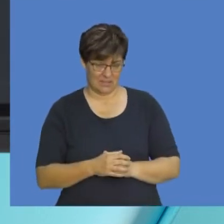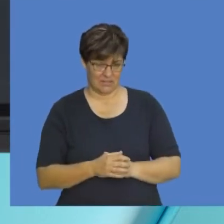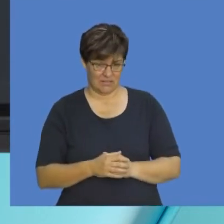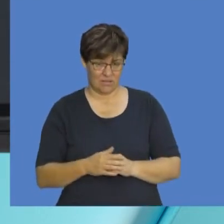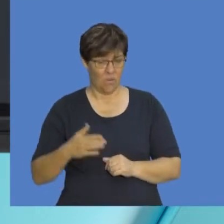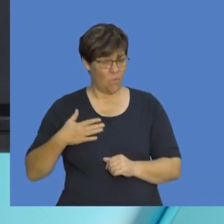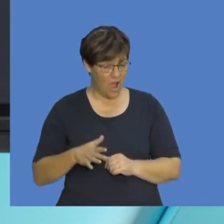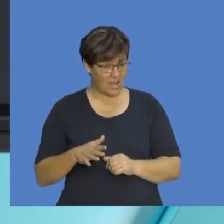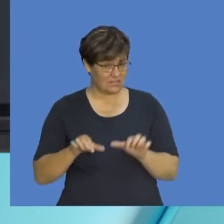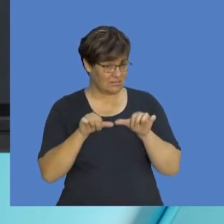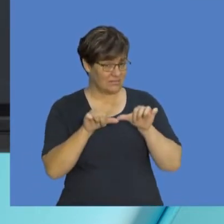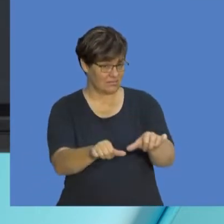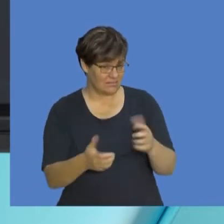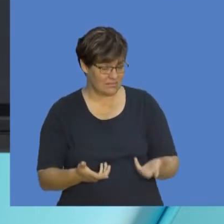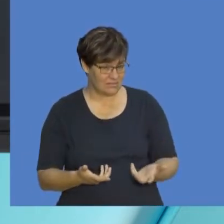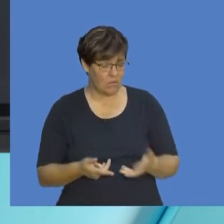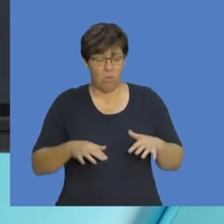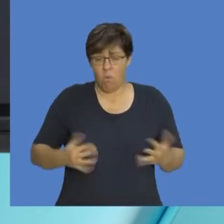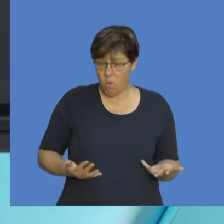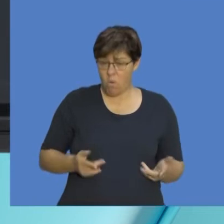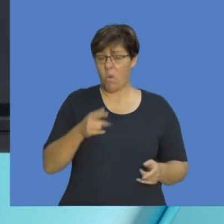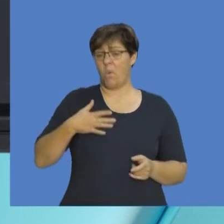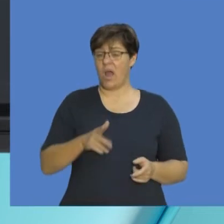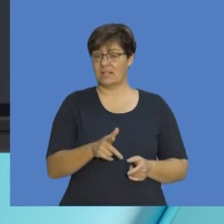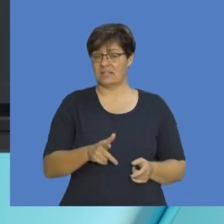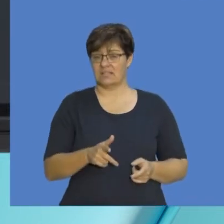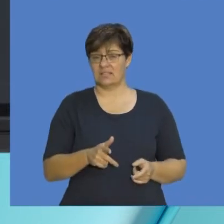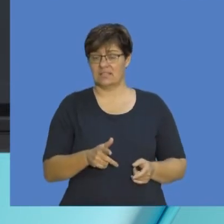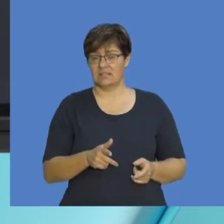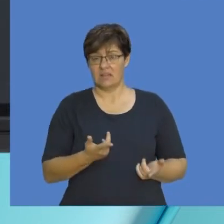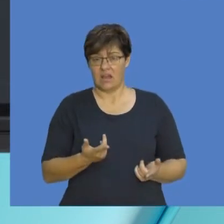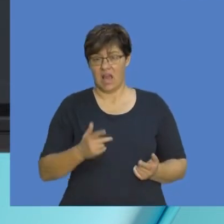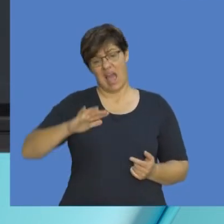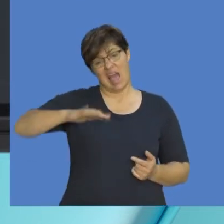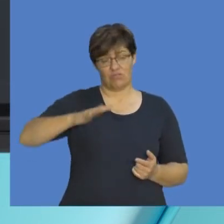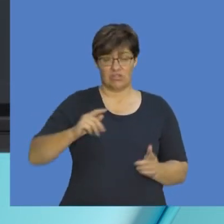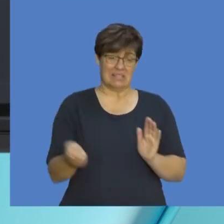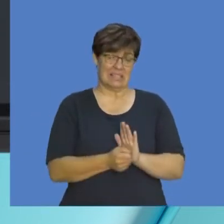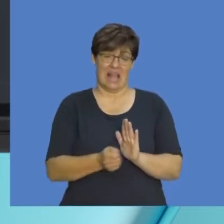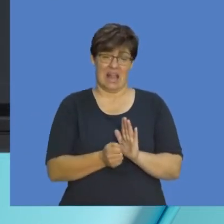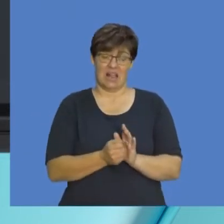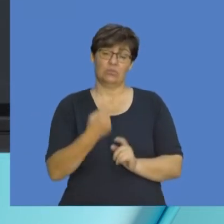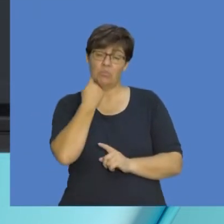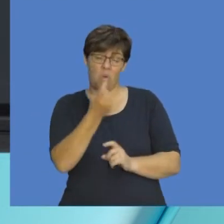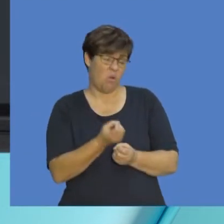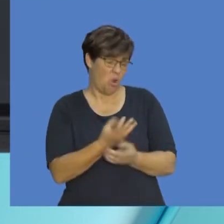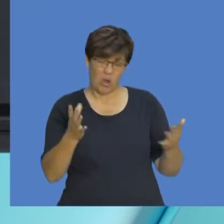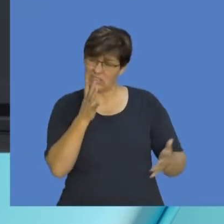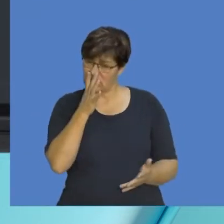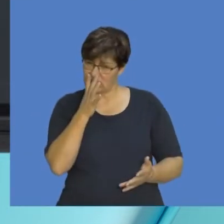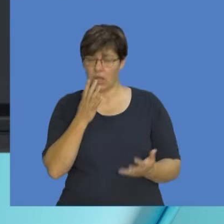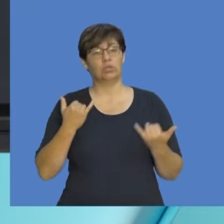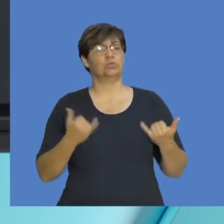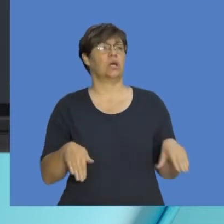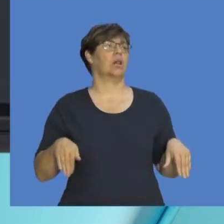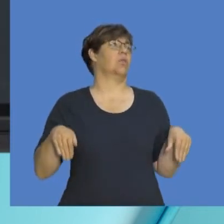Okay? Do you want consistency? Or do you want someone who sells lots of cars